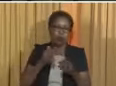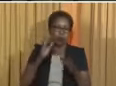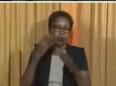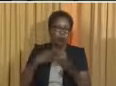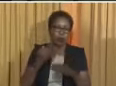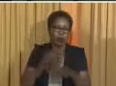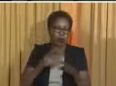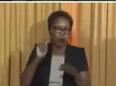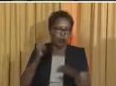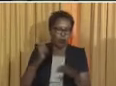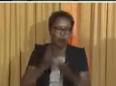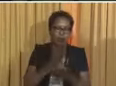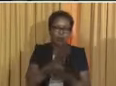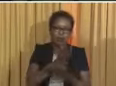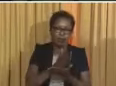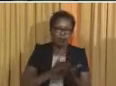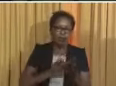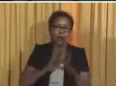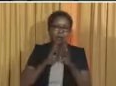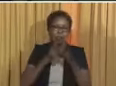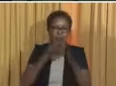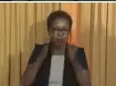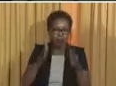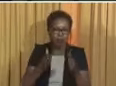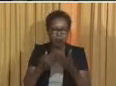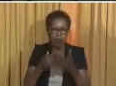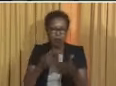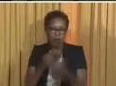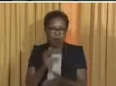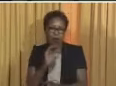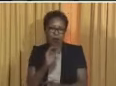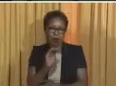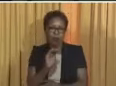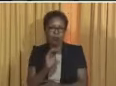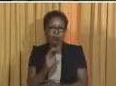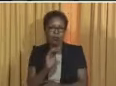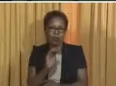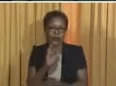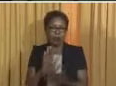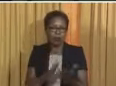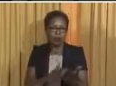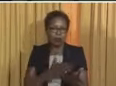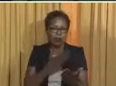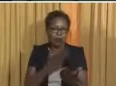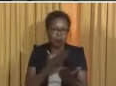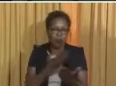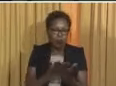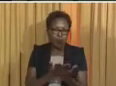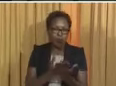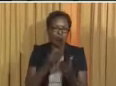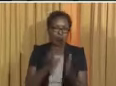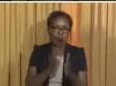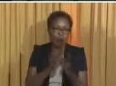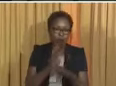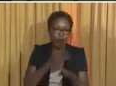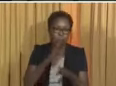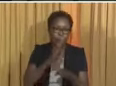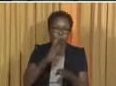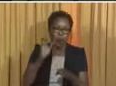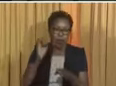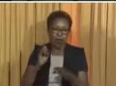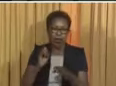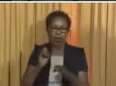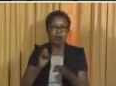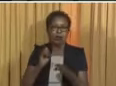Some respondents have urged that the proposals by the BBI task force could have been taken up by anyone